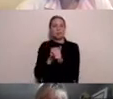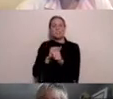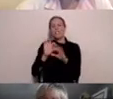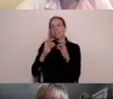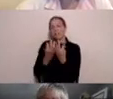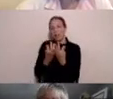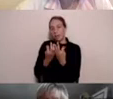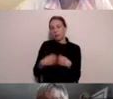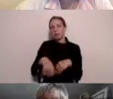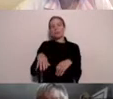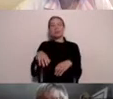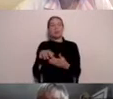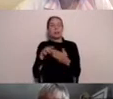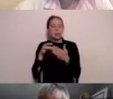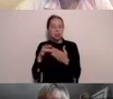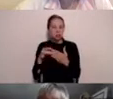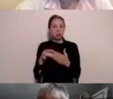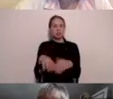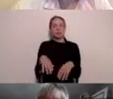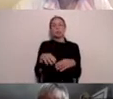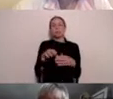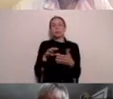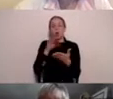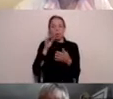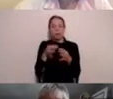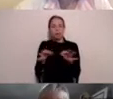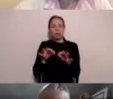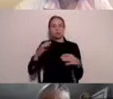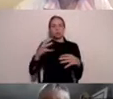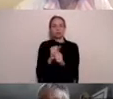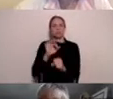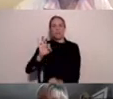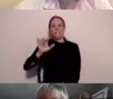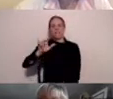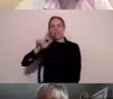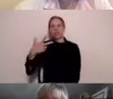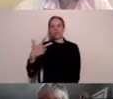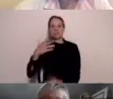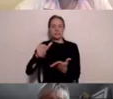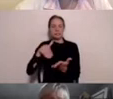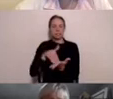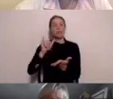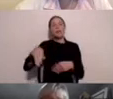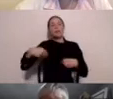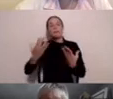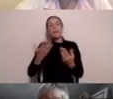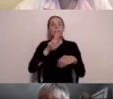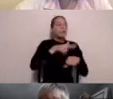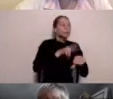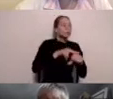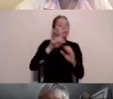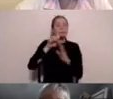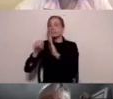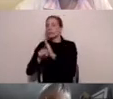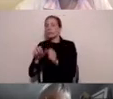FL3 Center. This center is responsible for providing technical support to national, state, territory, and local early